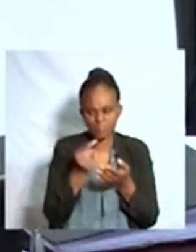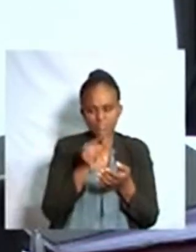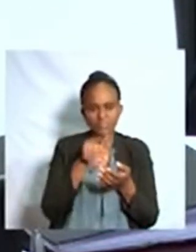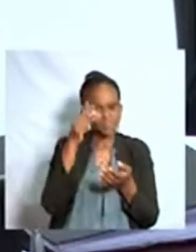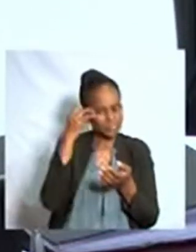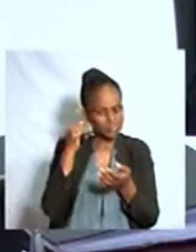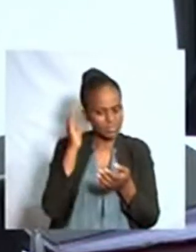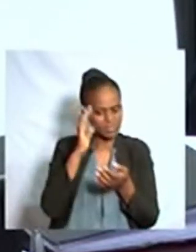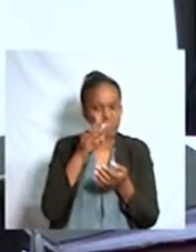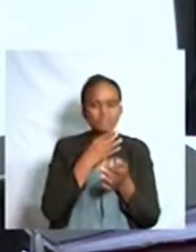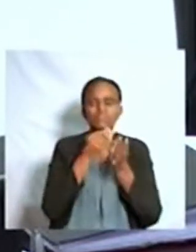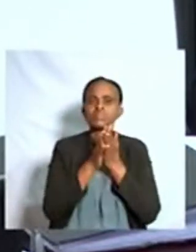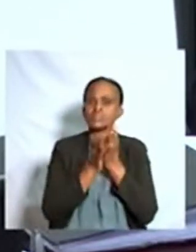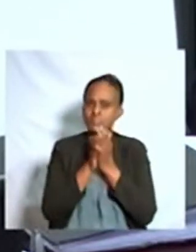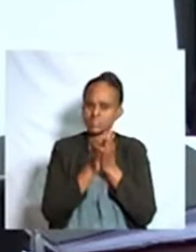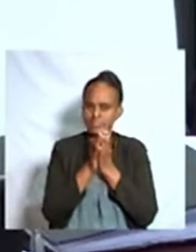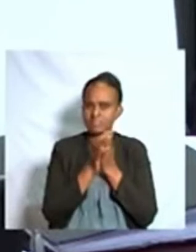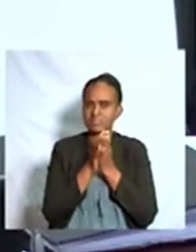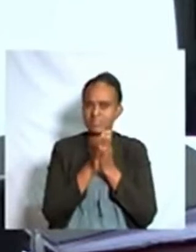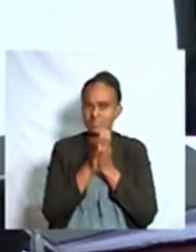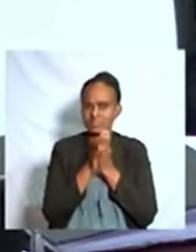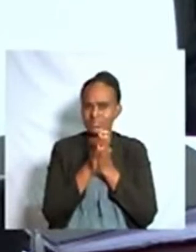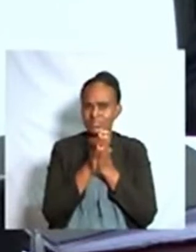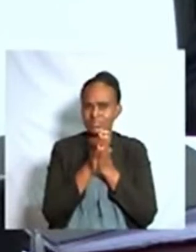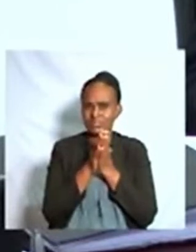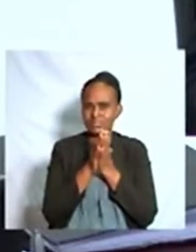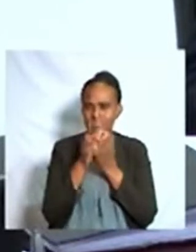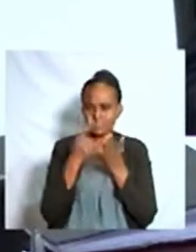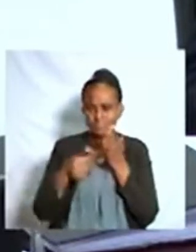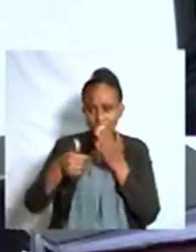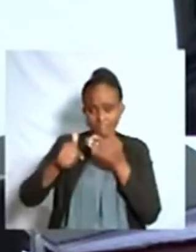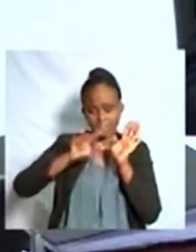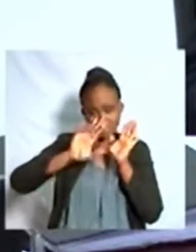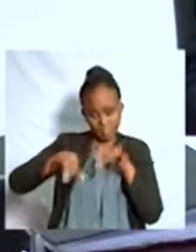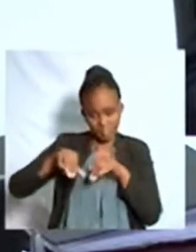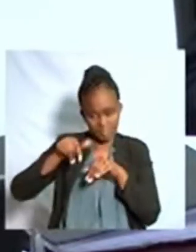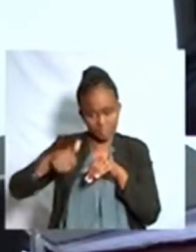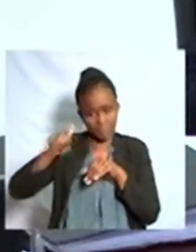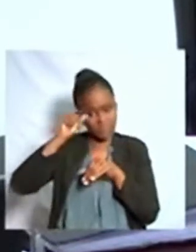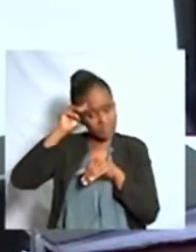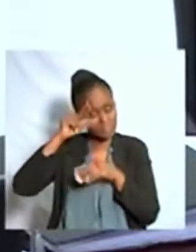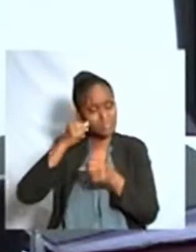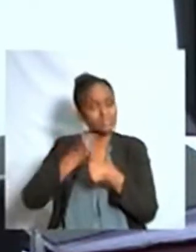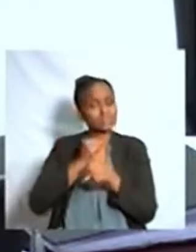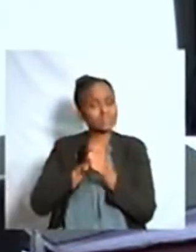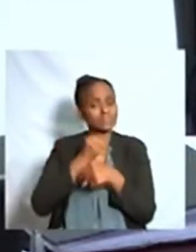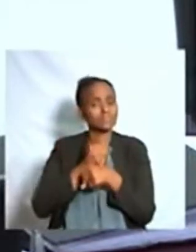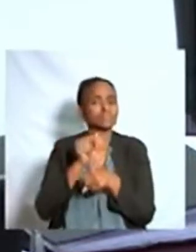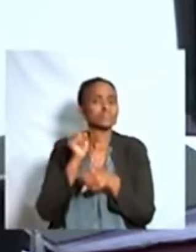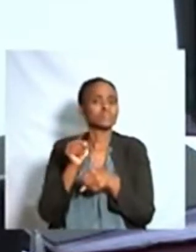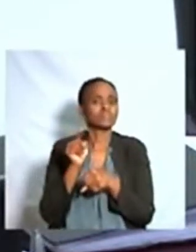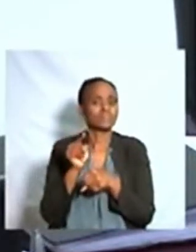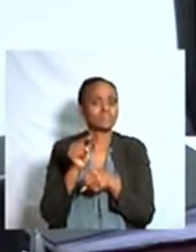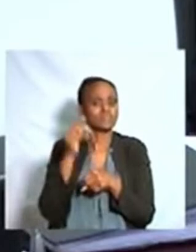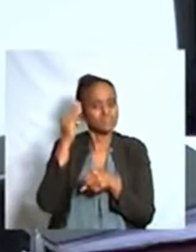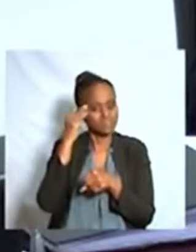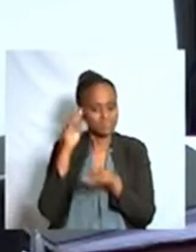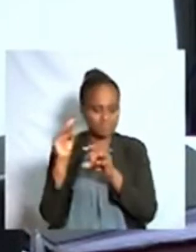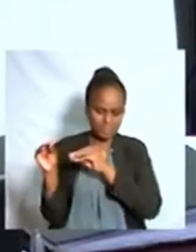I think, will be very interested. What he has left, the mess he has created there, taking him to